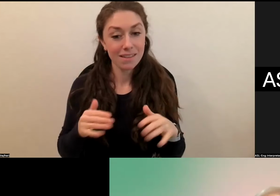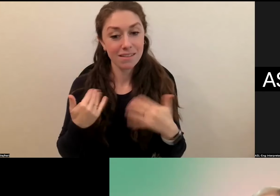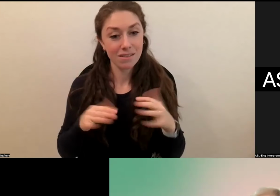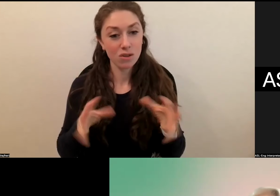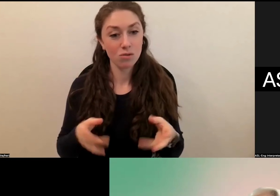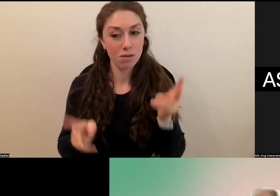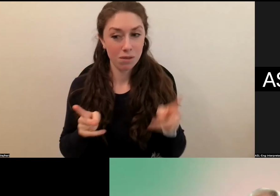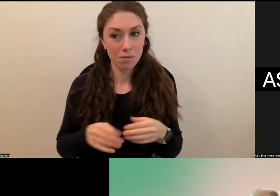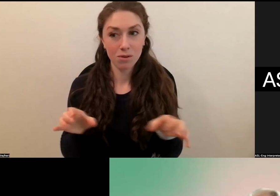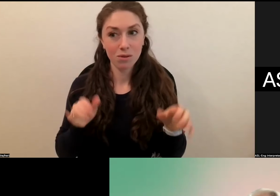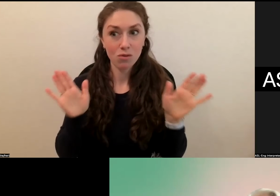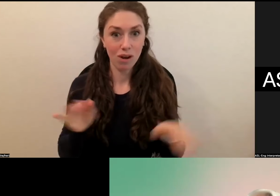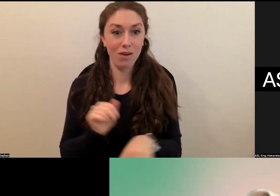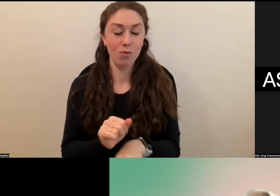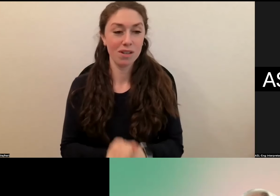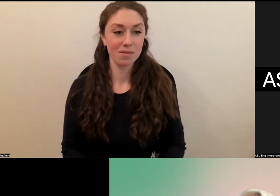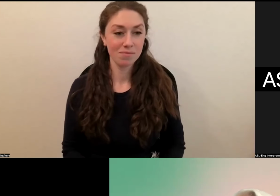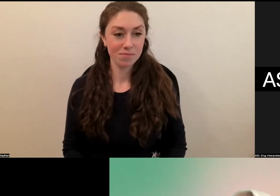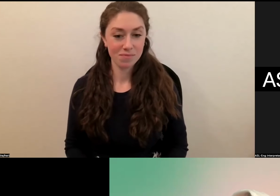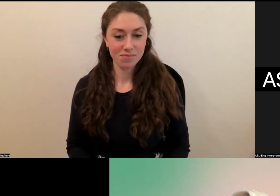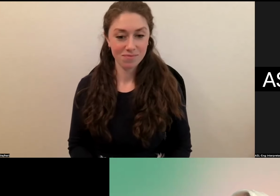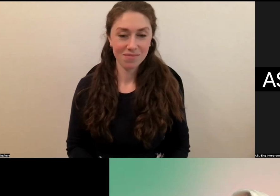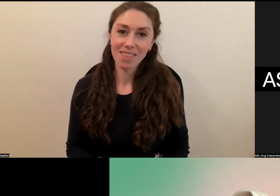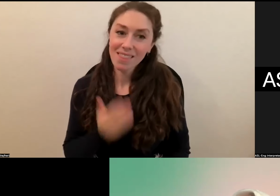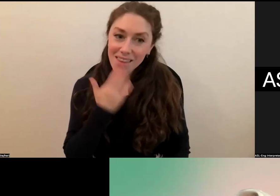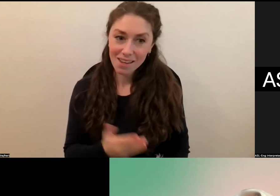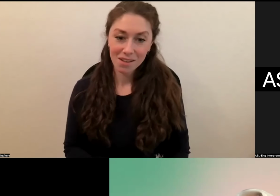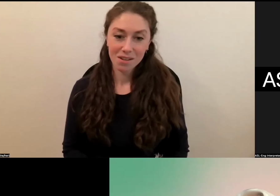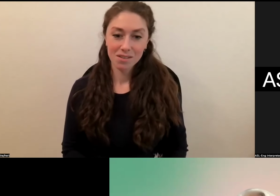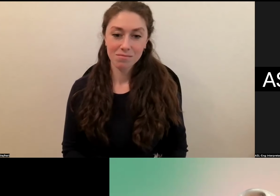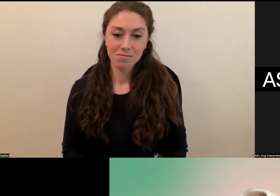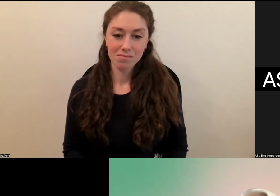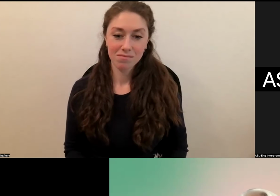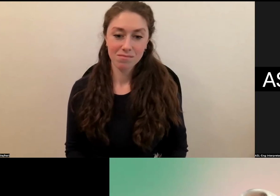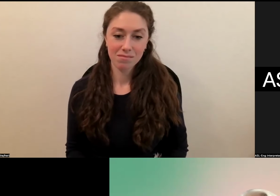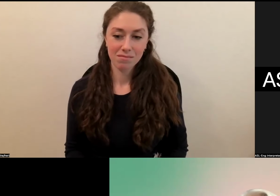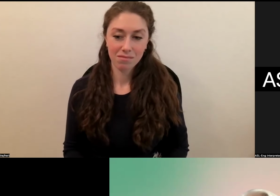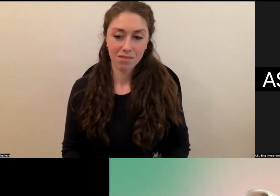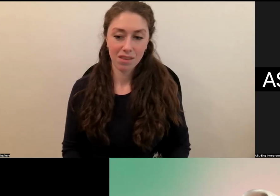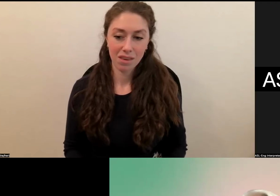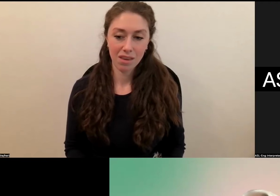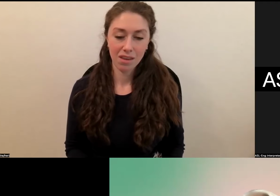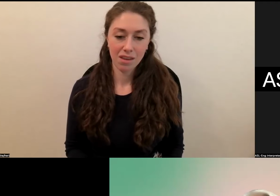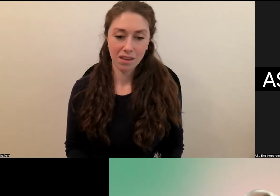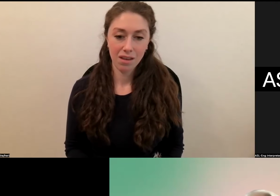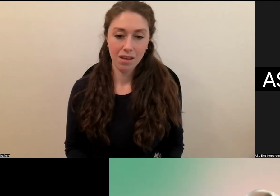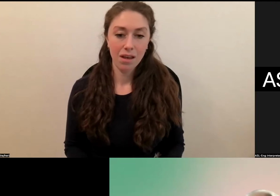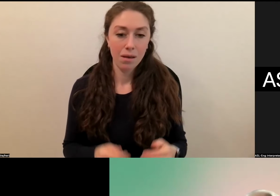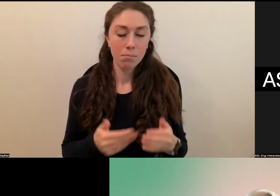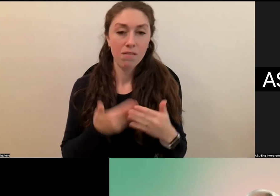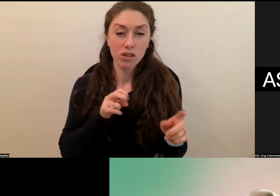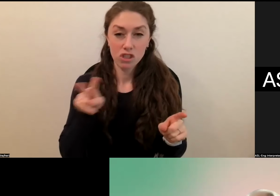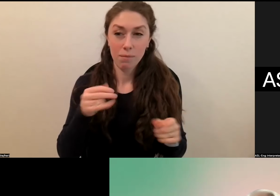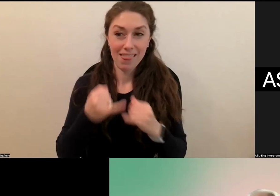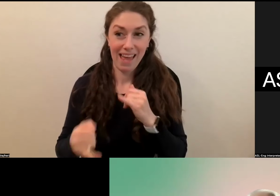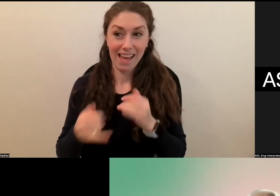doing really important work. Thank you. Before we move to like the last section,